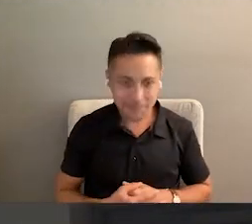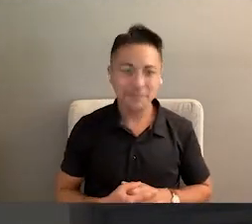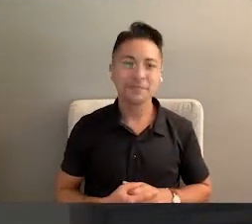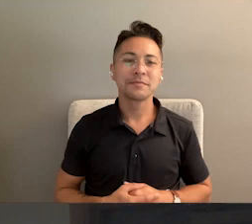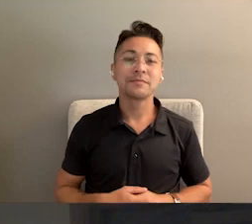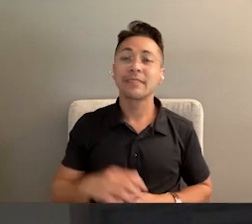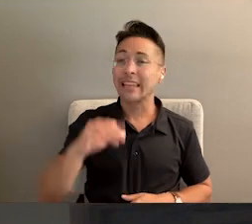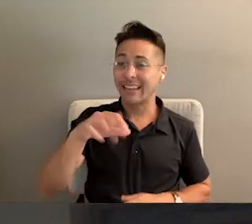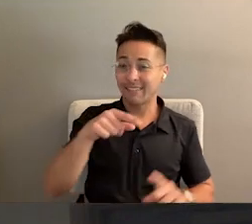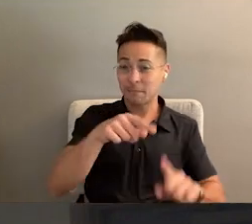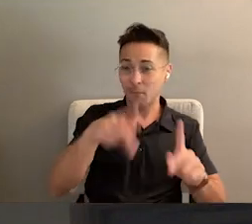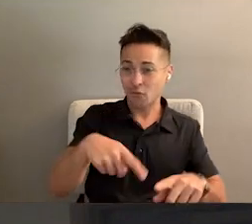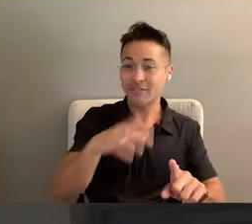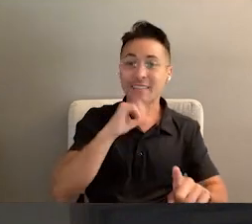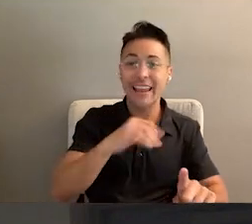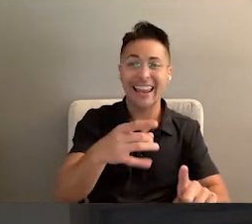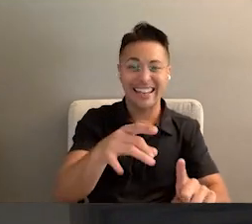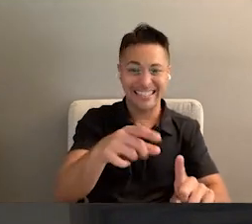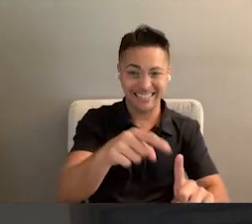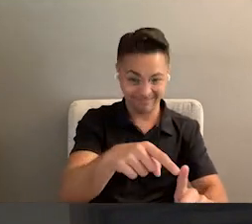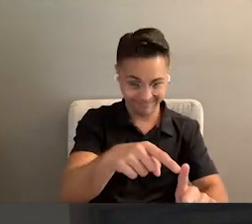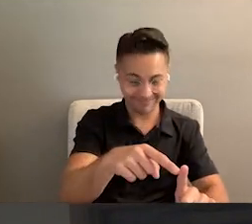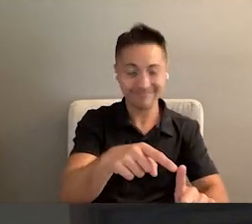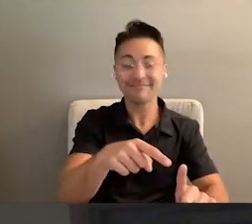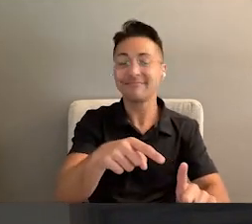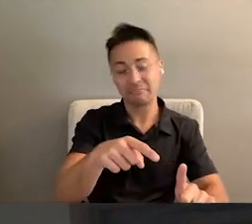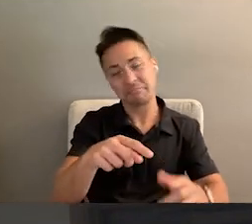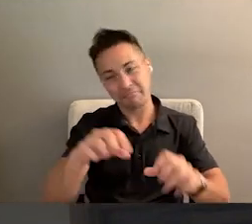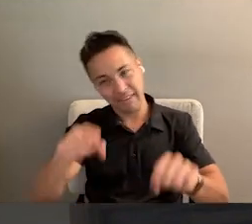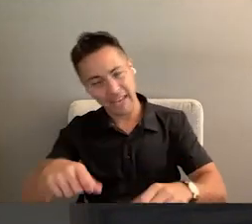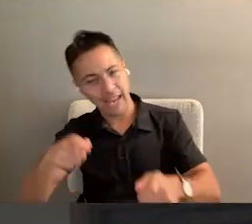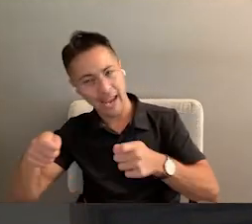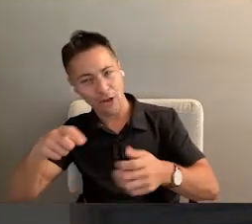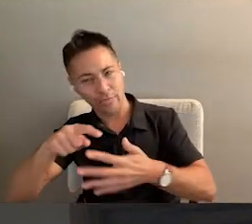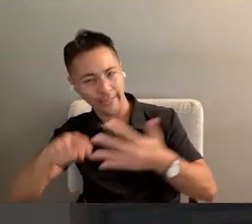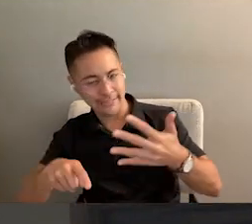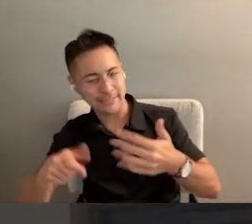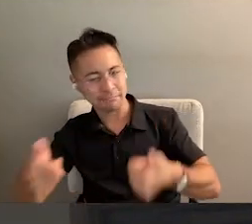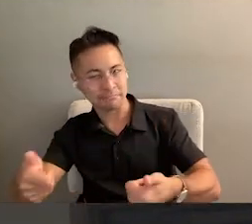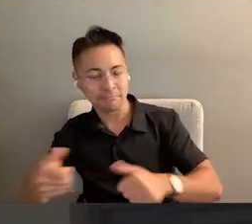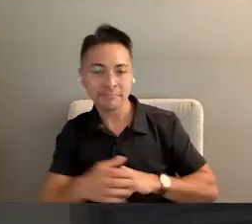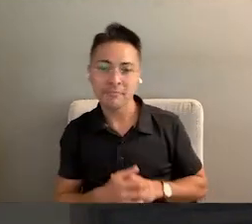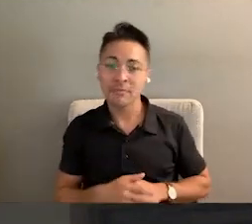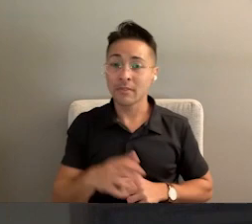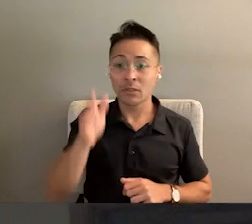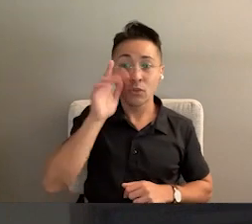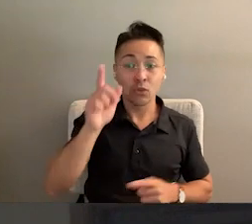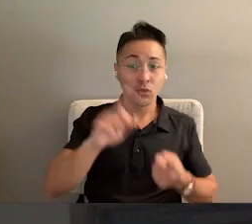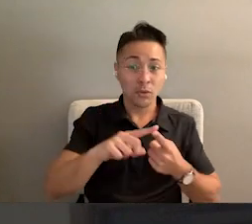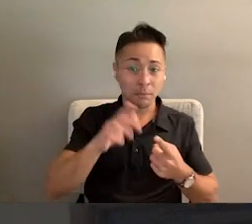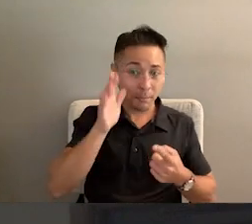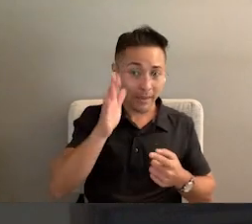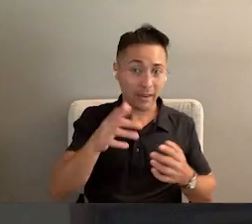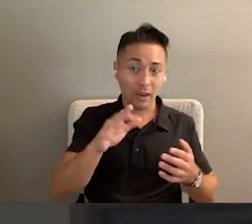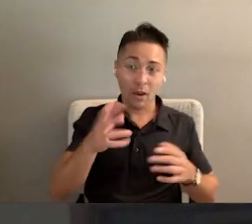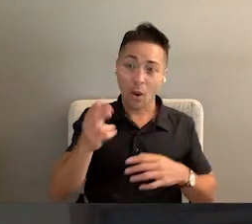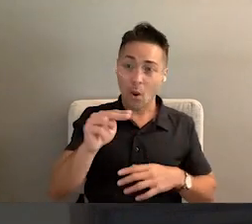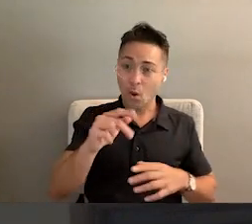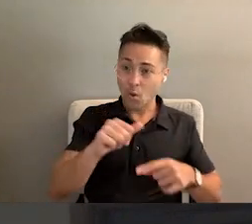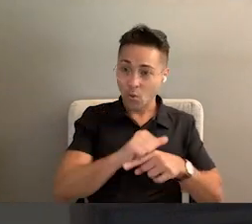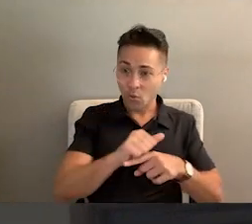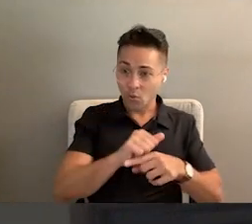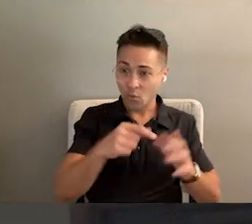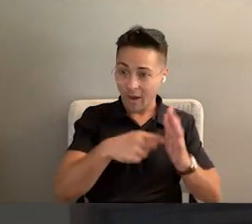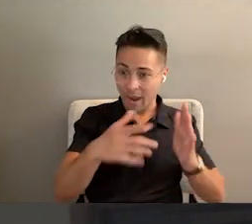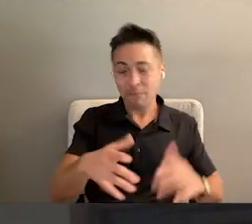18. Thank you very much for that question. Yes, so if they're 18 and they can handle these things. They